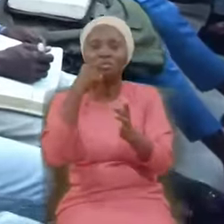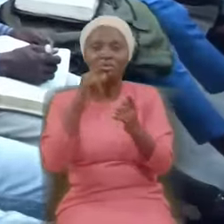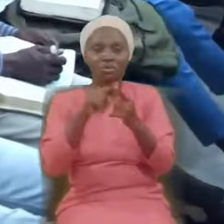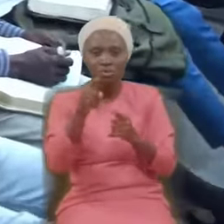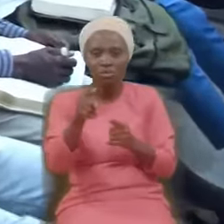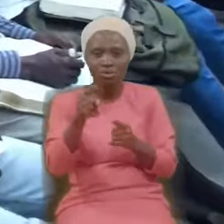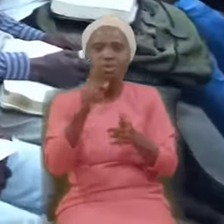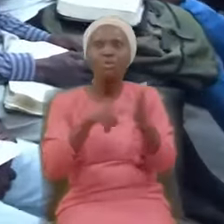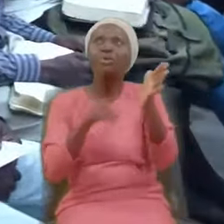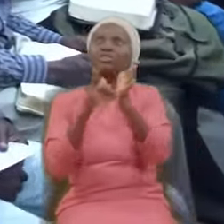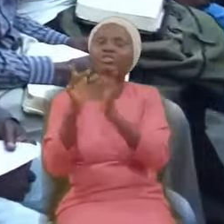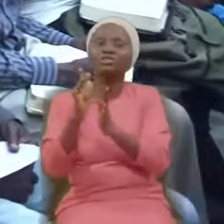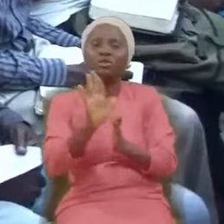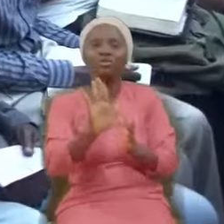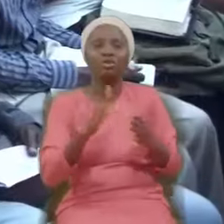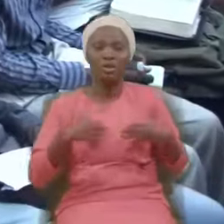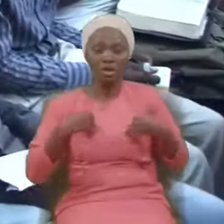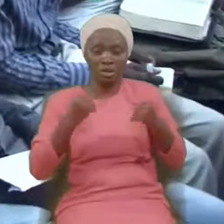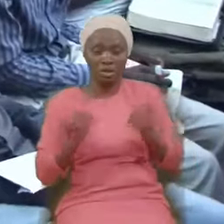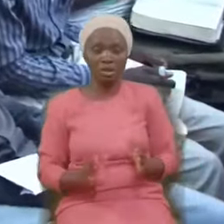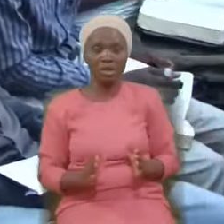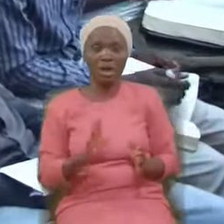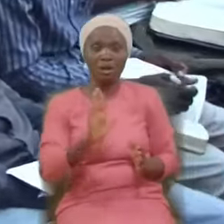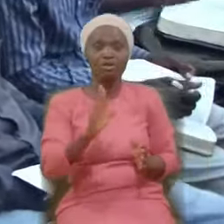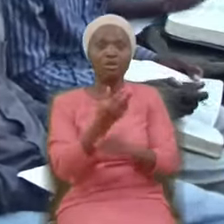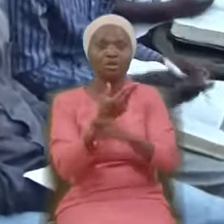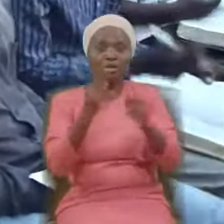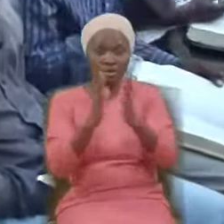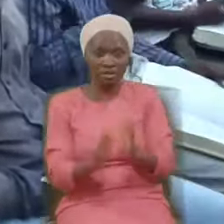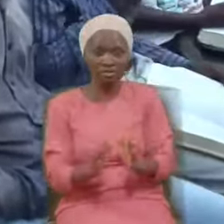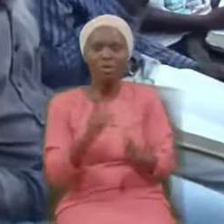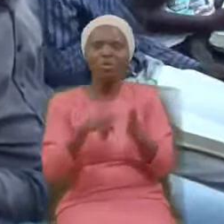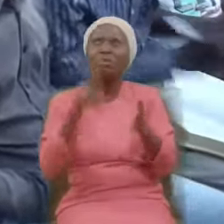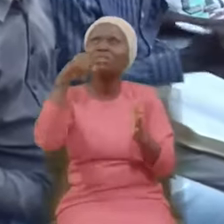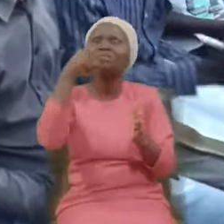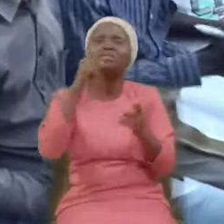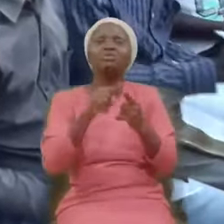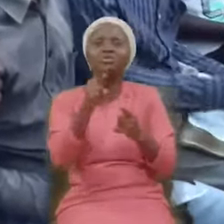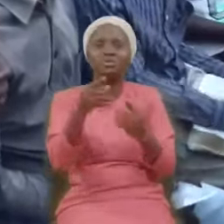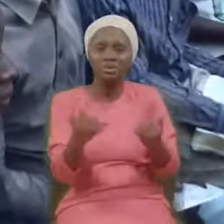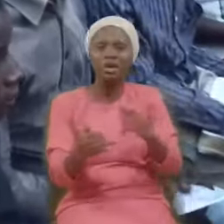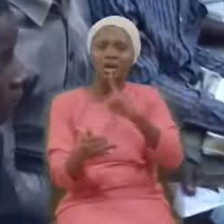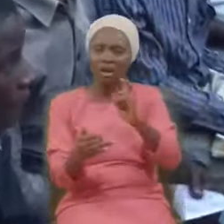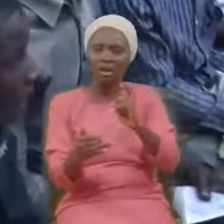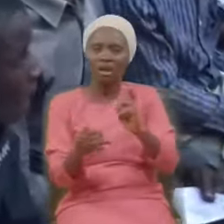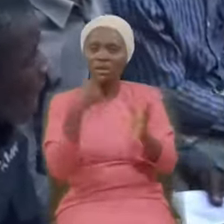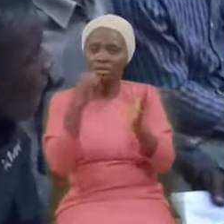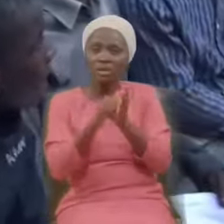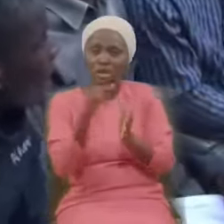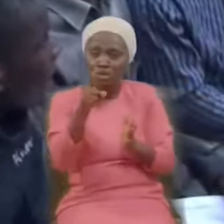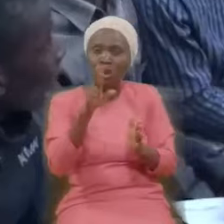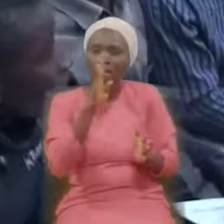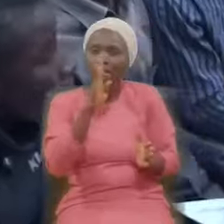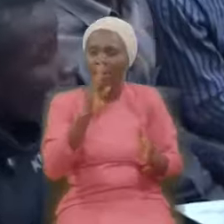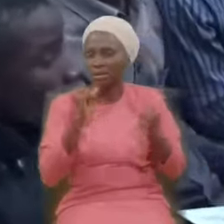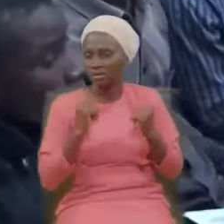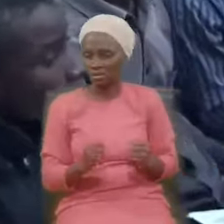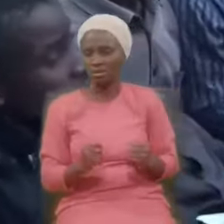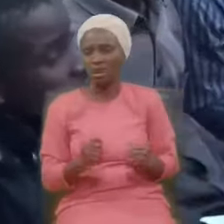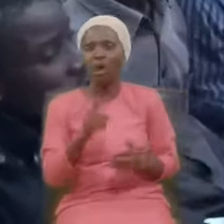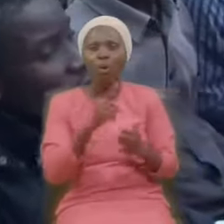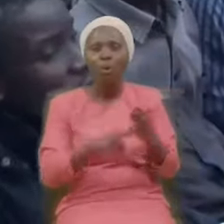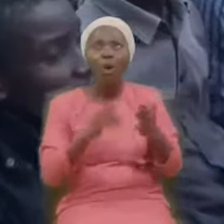healer, your deliverer, your redeemer, was he saying to you? What are the angels of God saying to